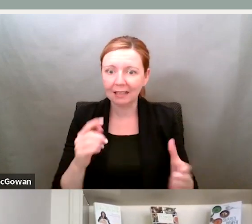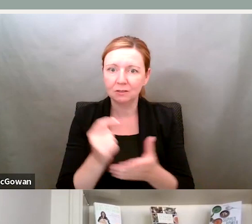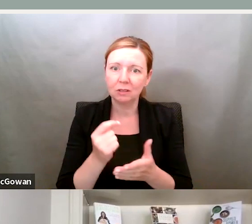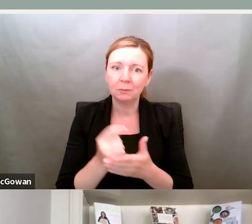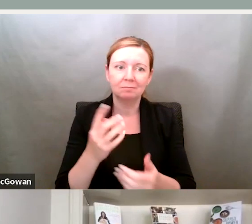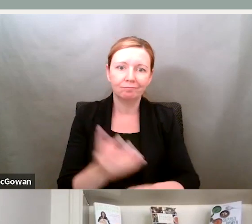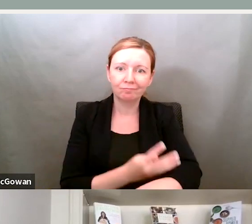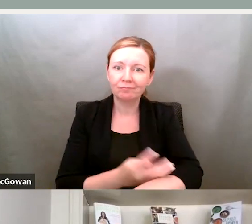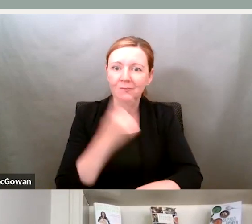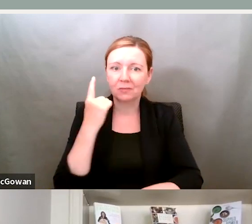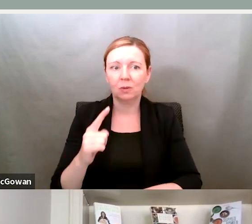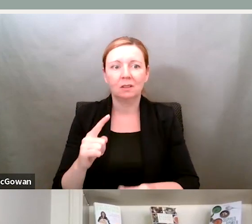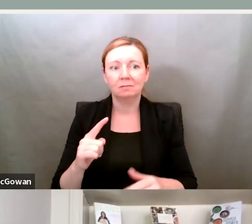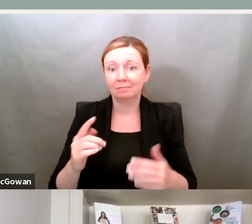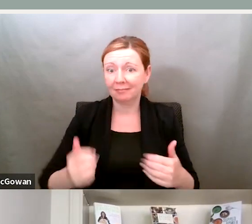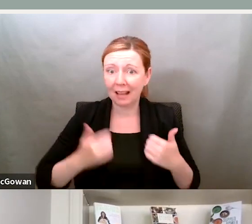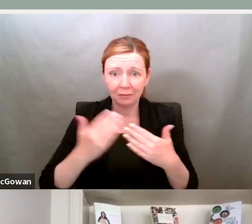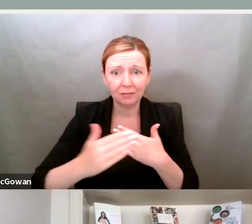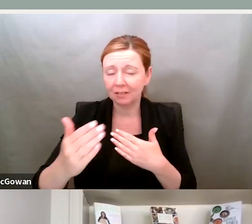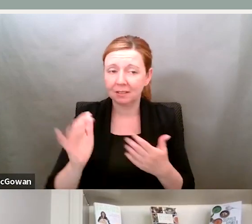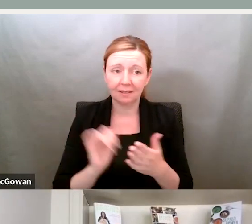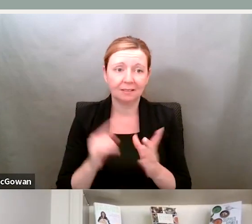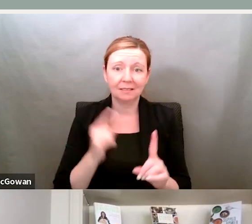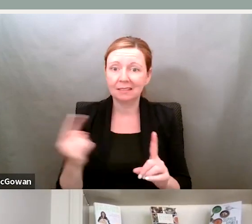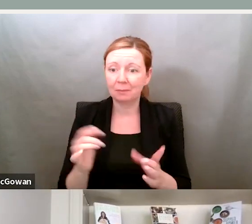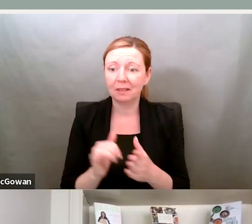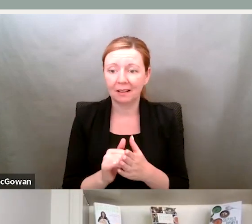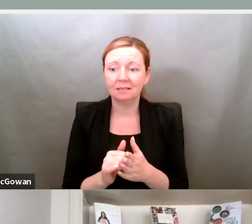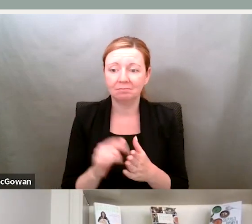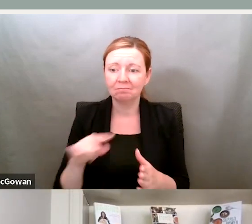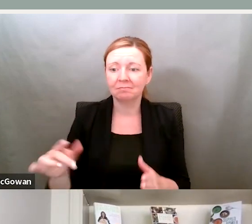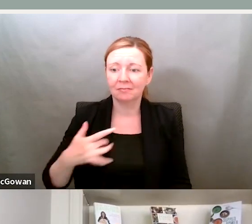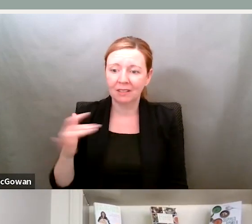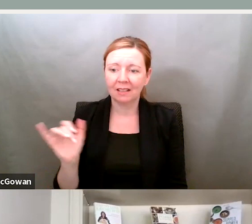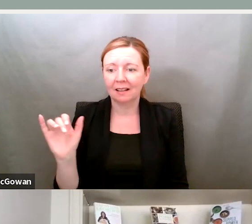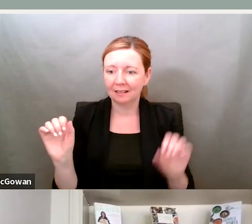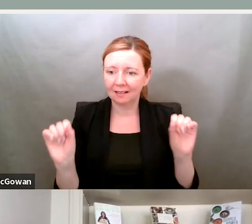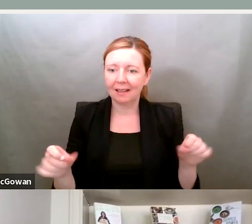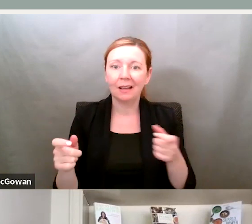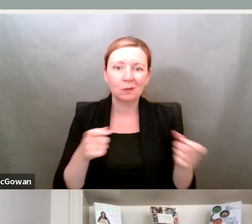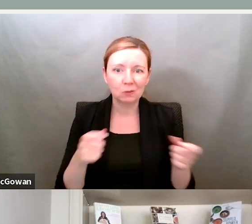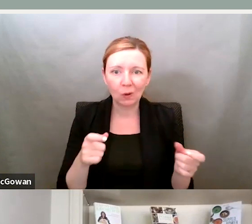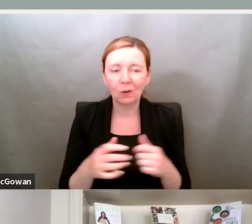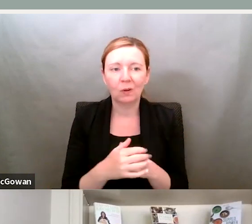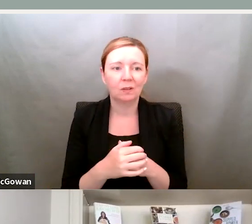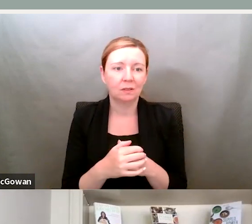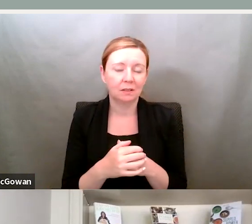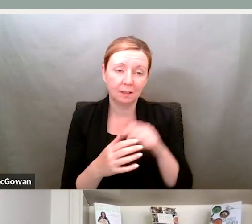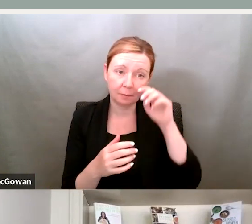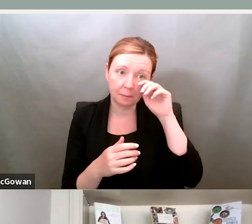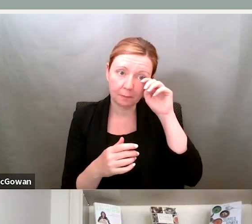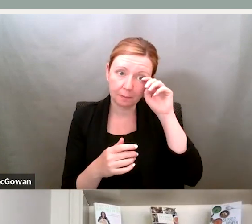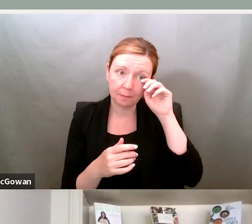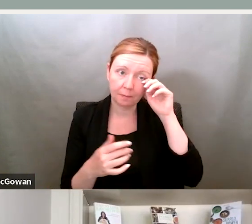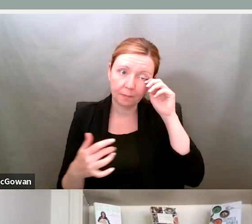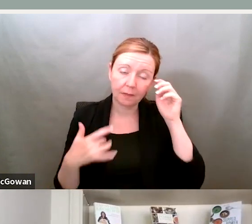for life even, this is something that they feel like they can control, and they can